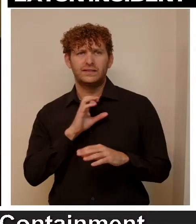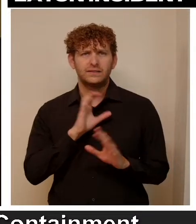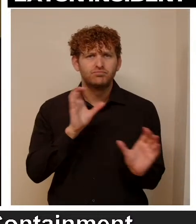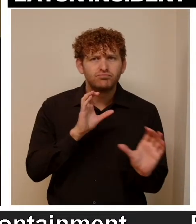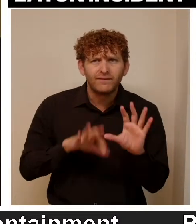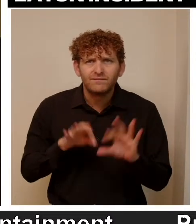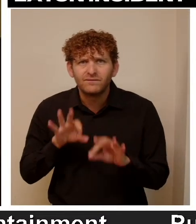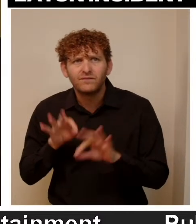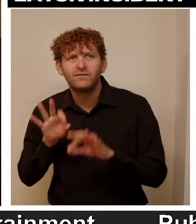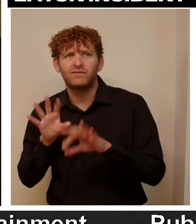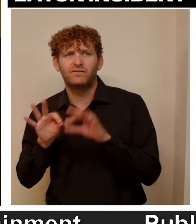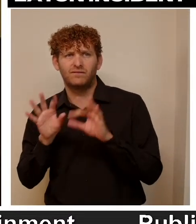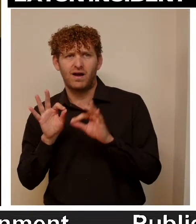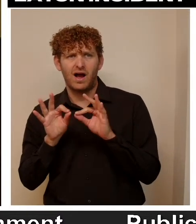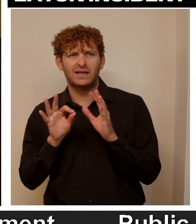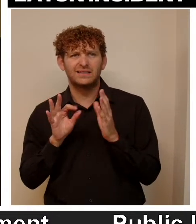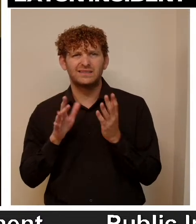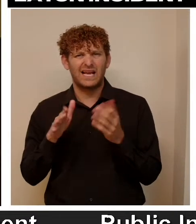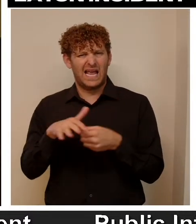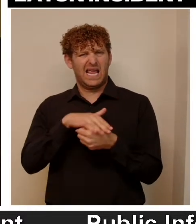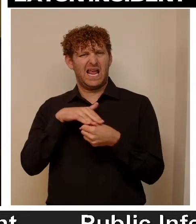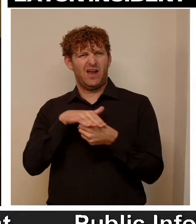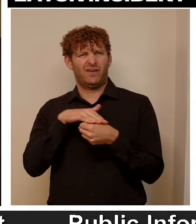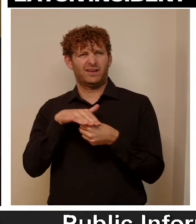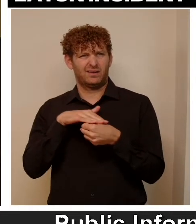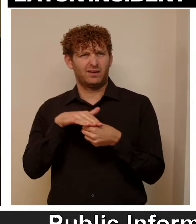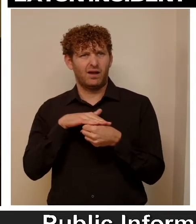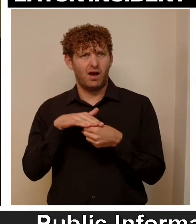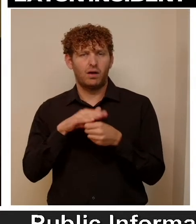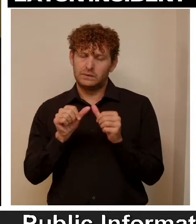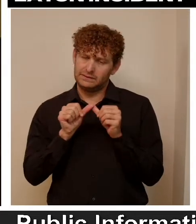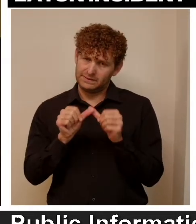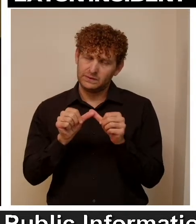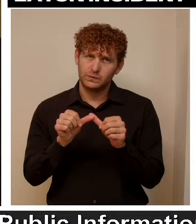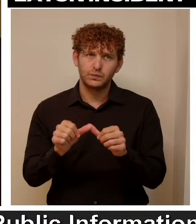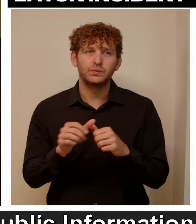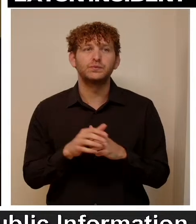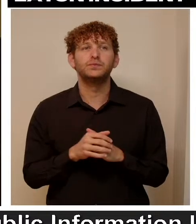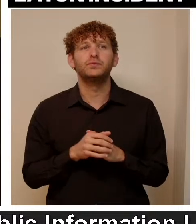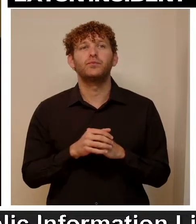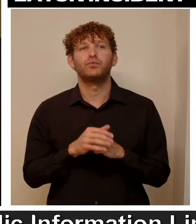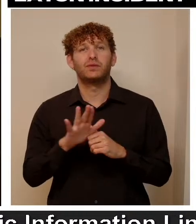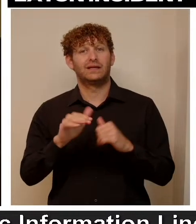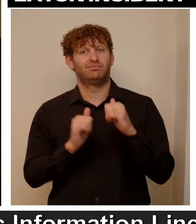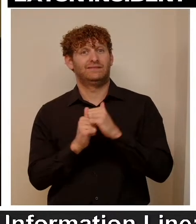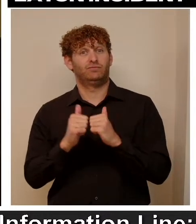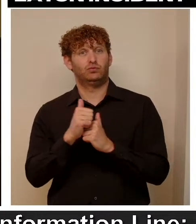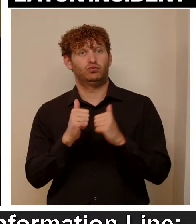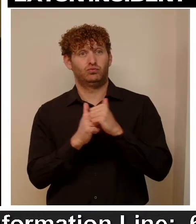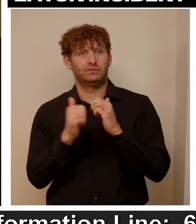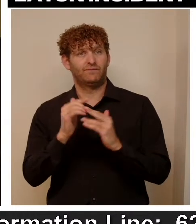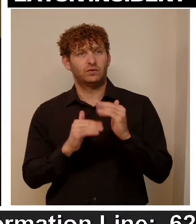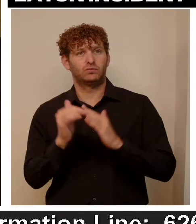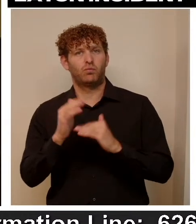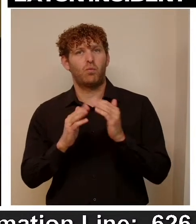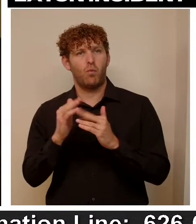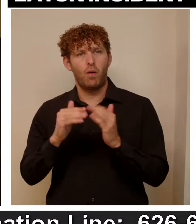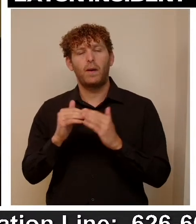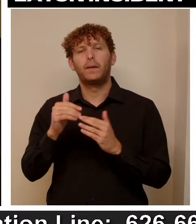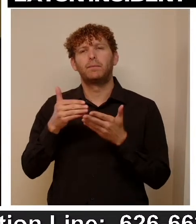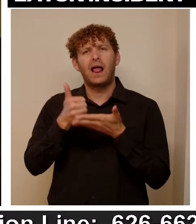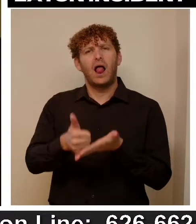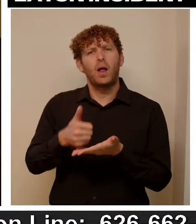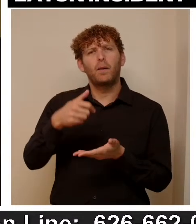areas and continuing that. Our infrastructure branch currently is assisting public works, clearing roadways for